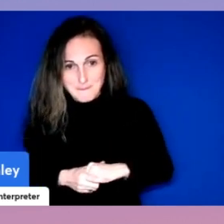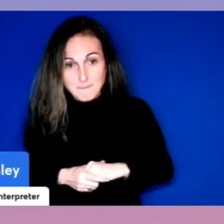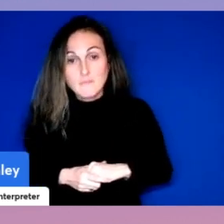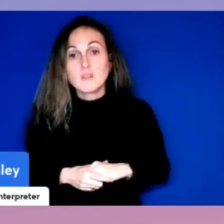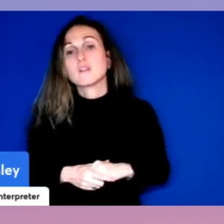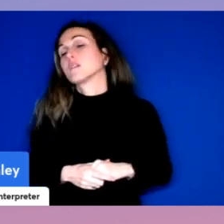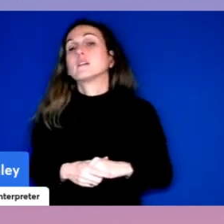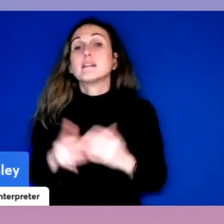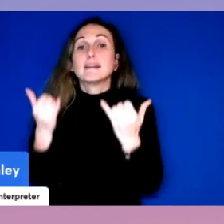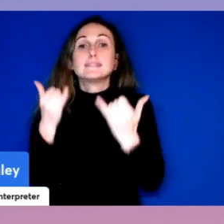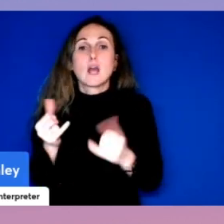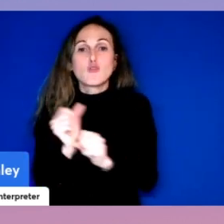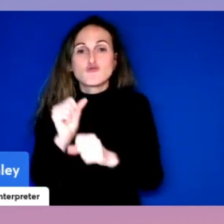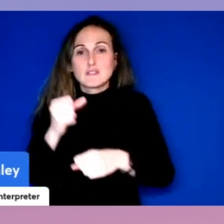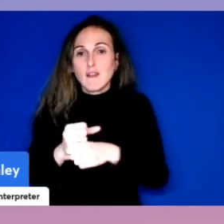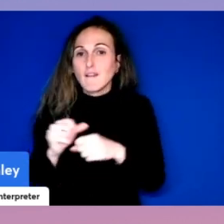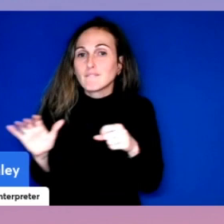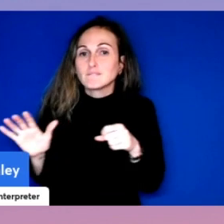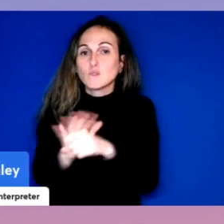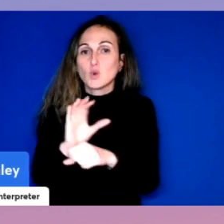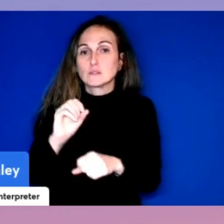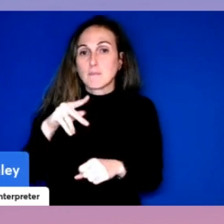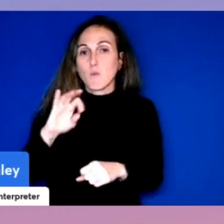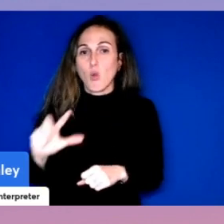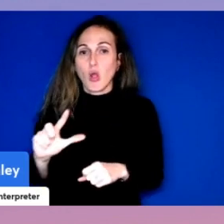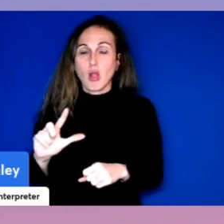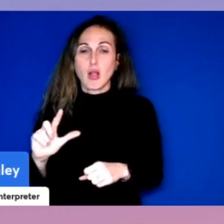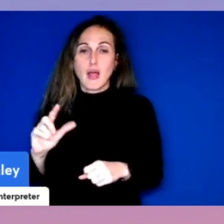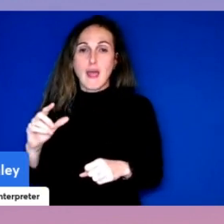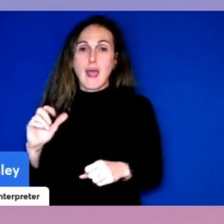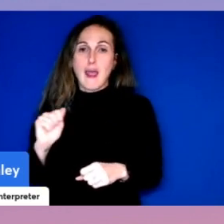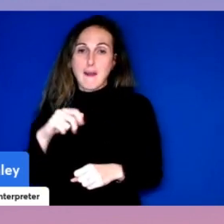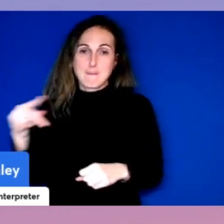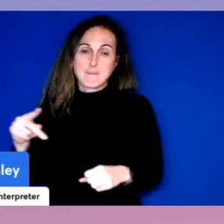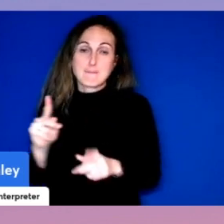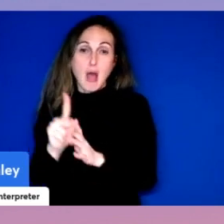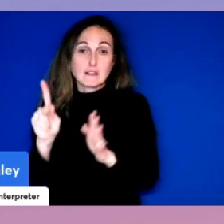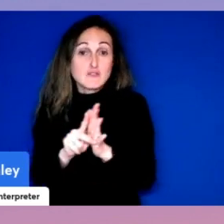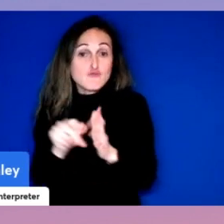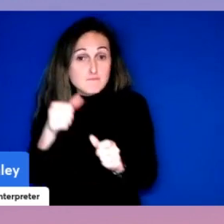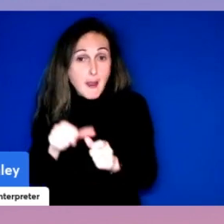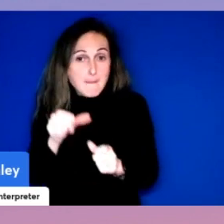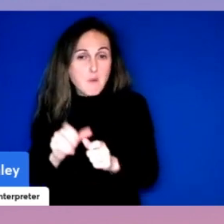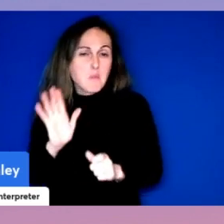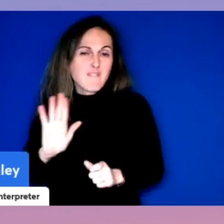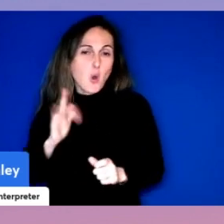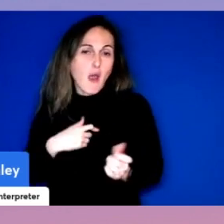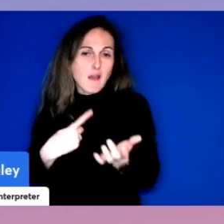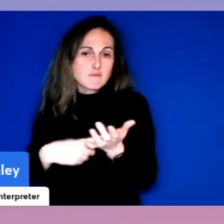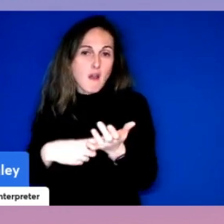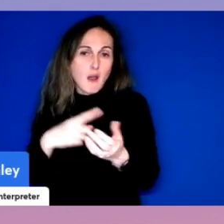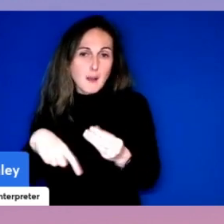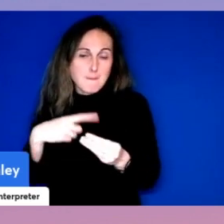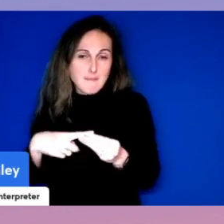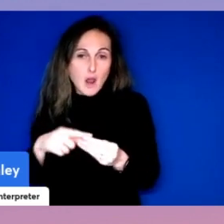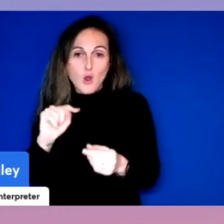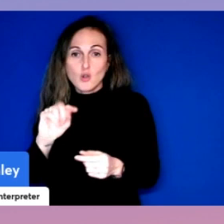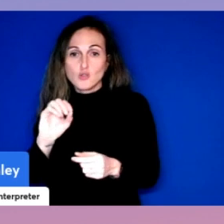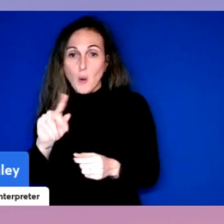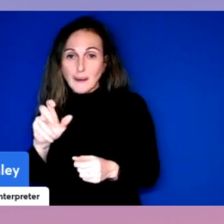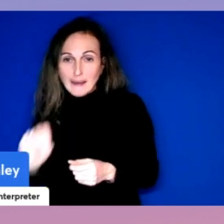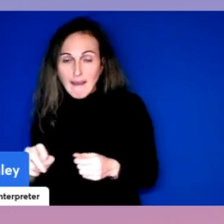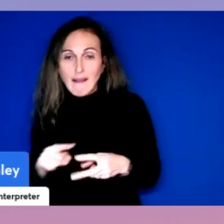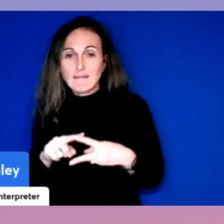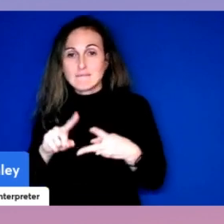Now we need to create a school application policy. If you recall, when I talked about the token and the policy, you need to have a policy in place